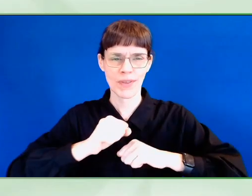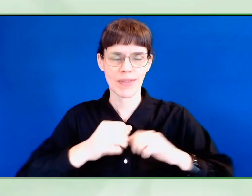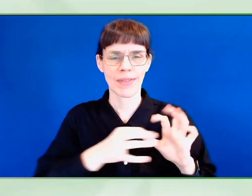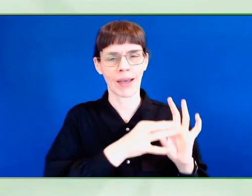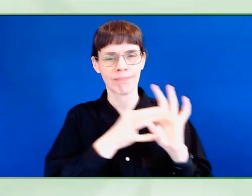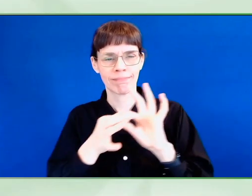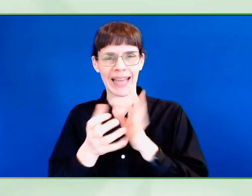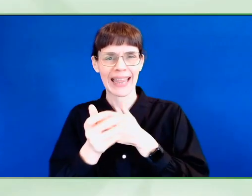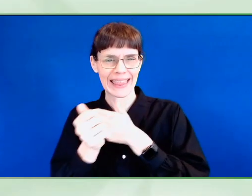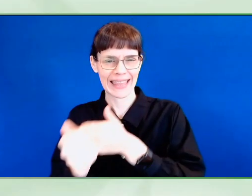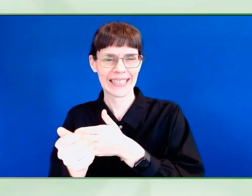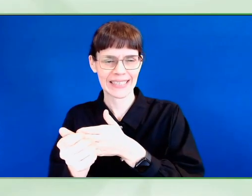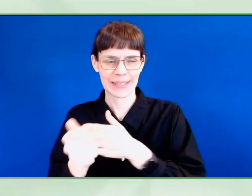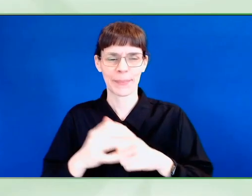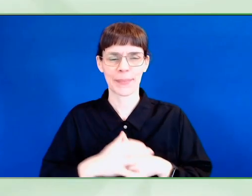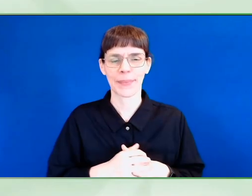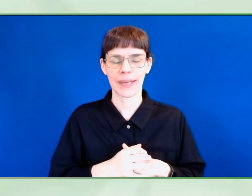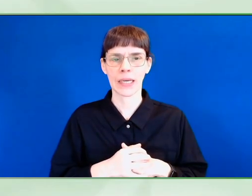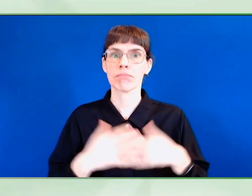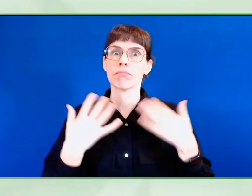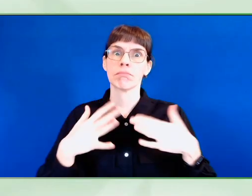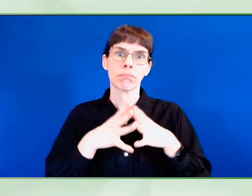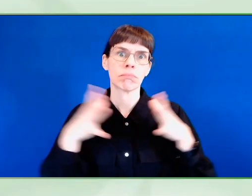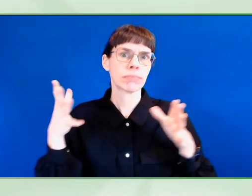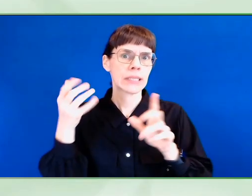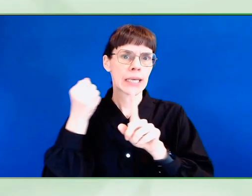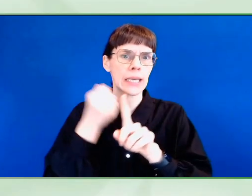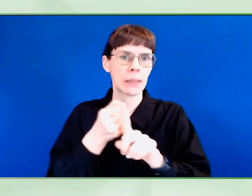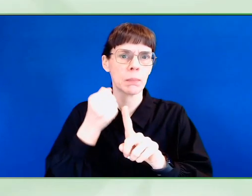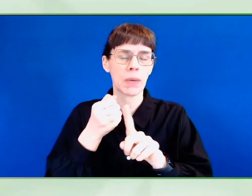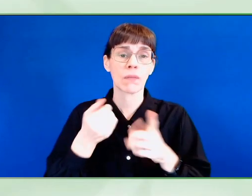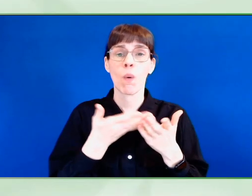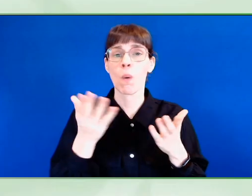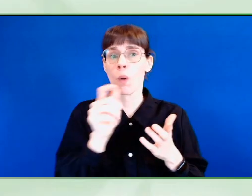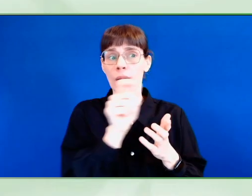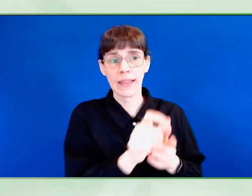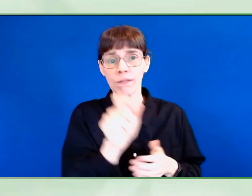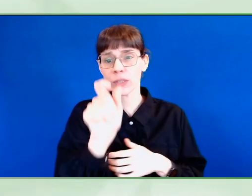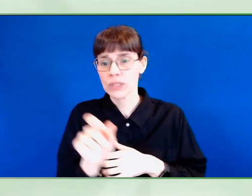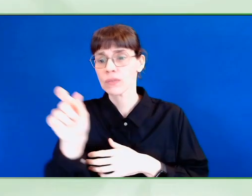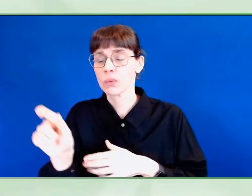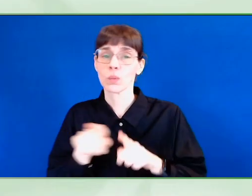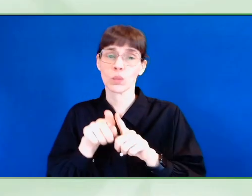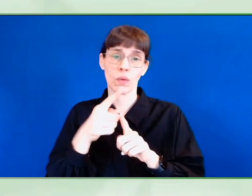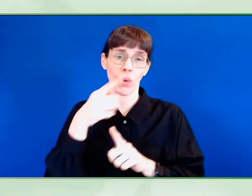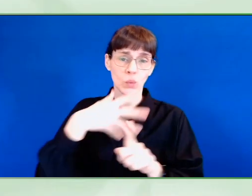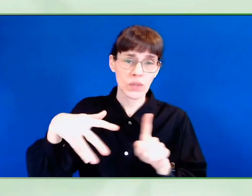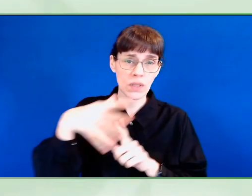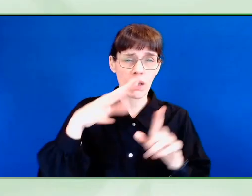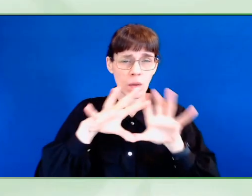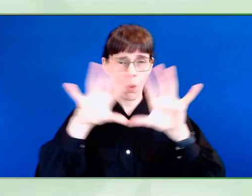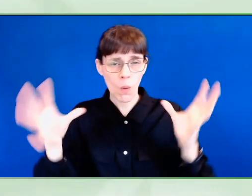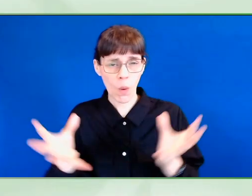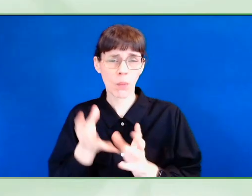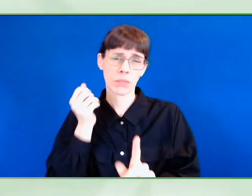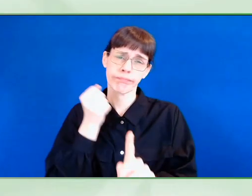that creates such incredible impact for all of us as individuals, but also for society at a global scale. I want to